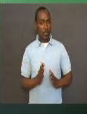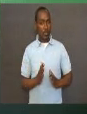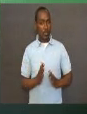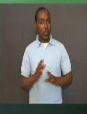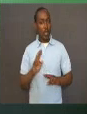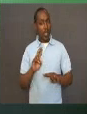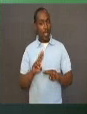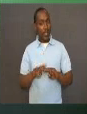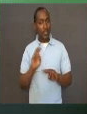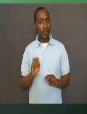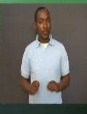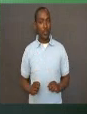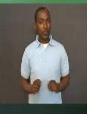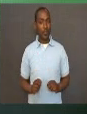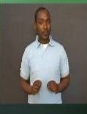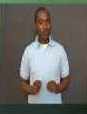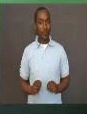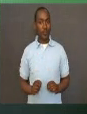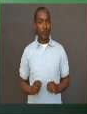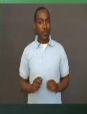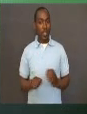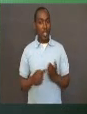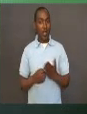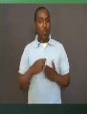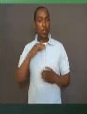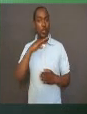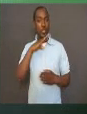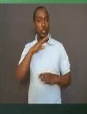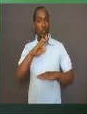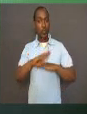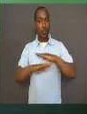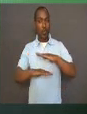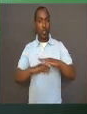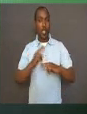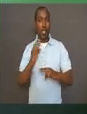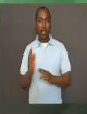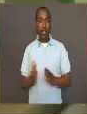to understand the spoilage process.